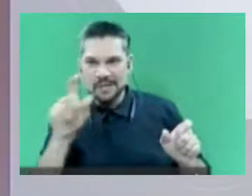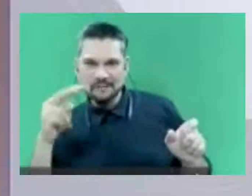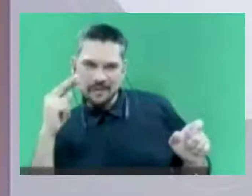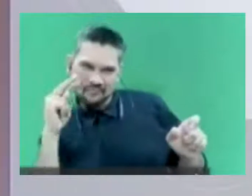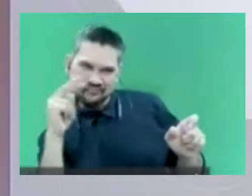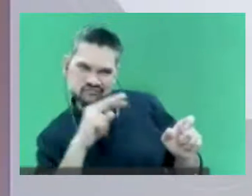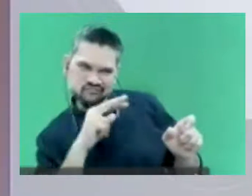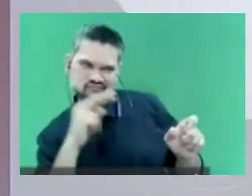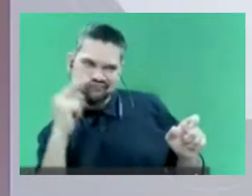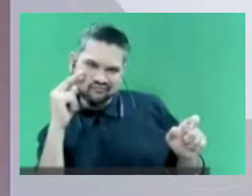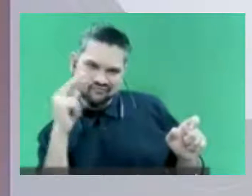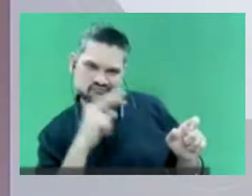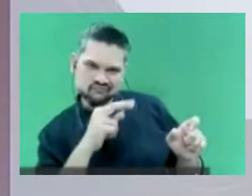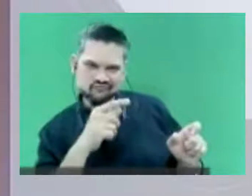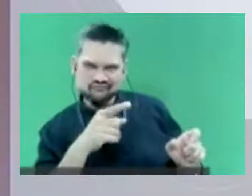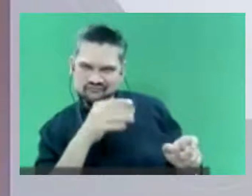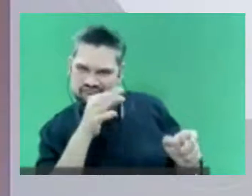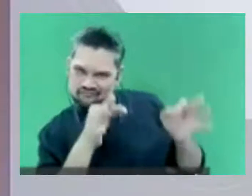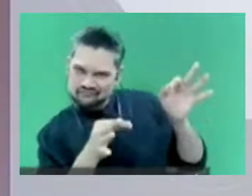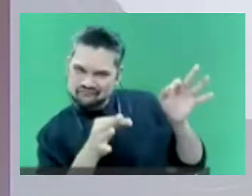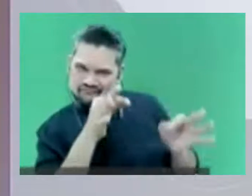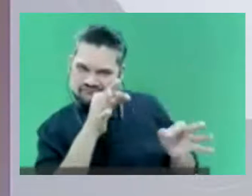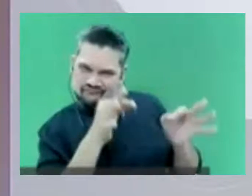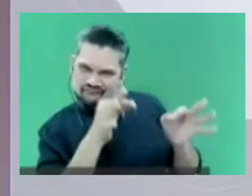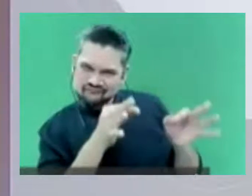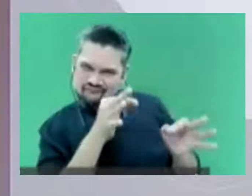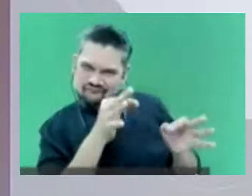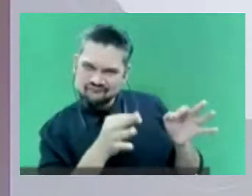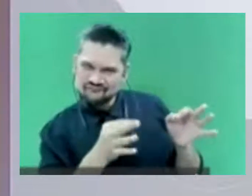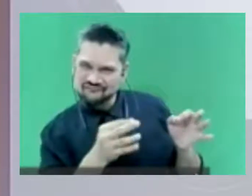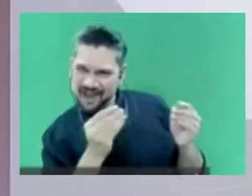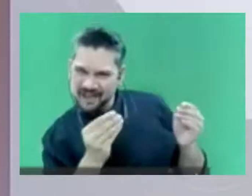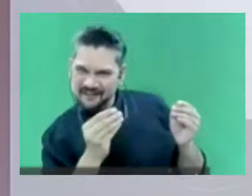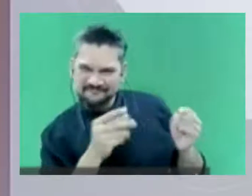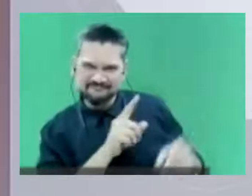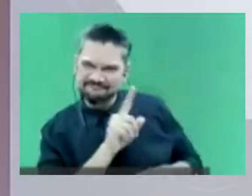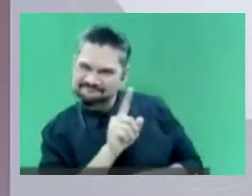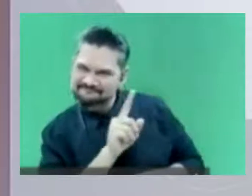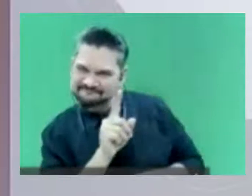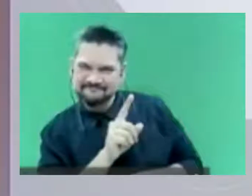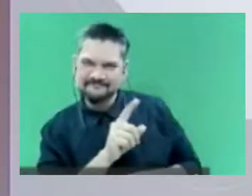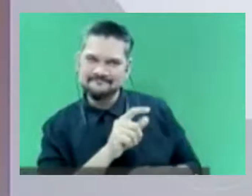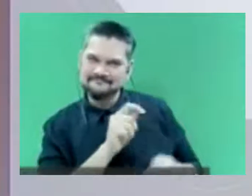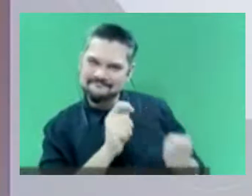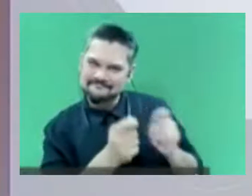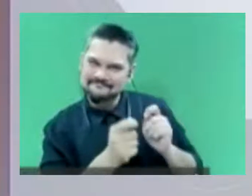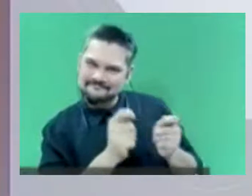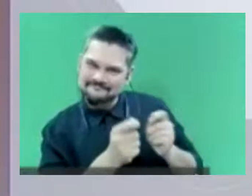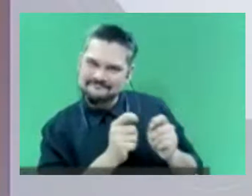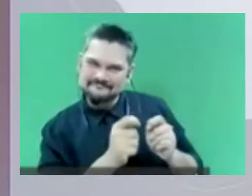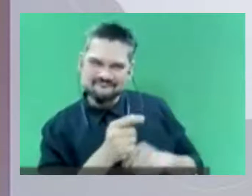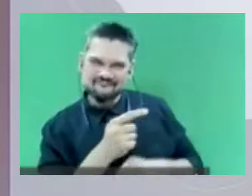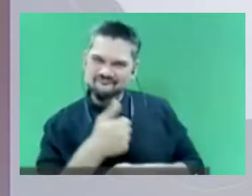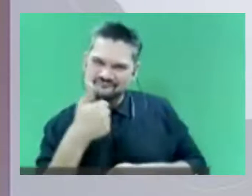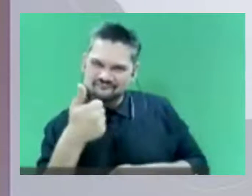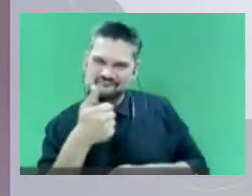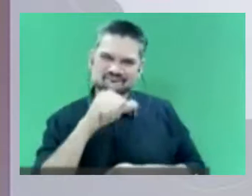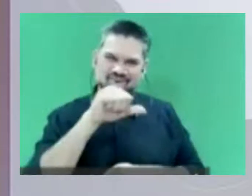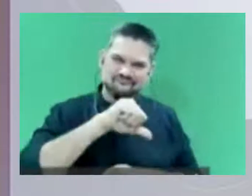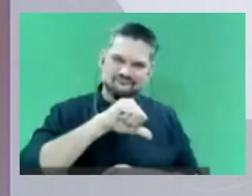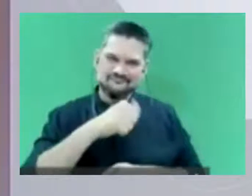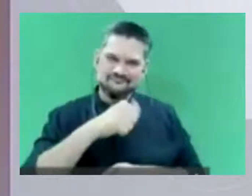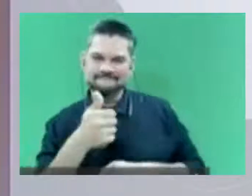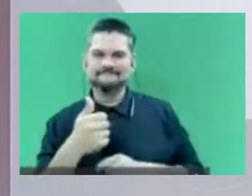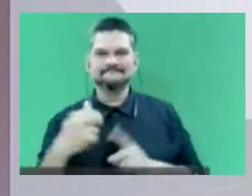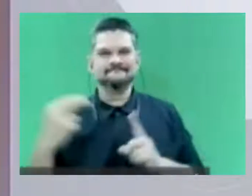not how it's done, or this is how it should be done. But I think if you put people at the center of your heart, you know what's right and how you can deliver